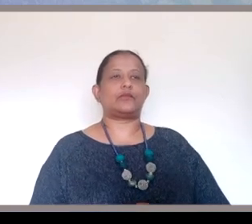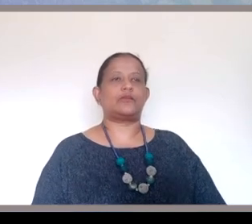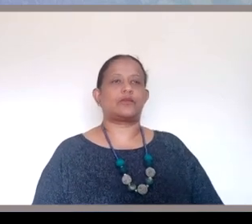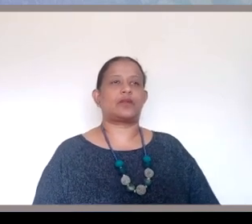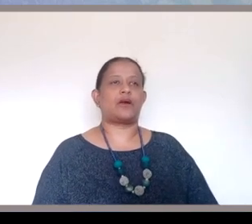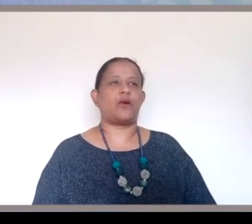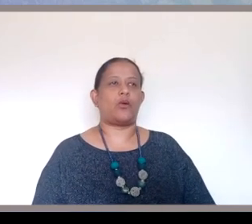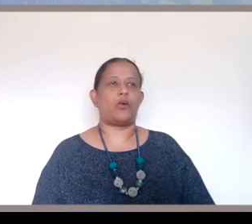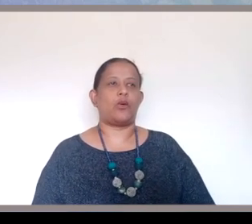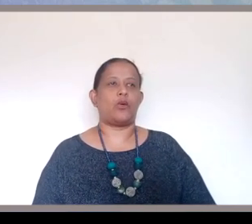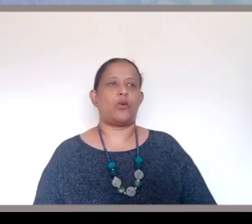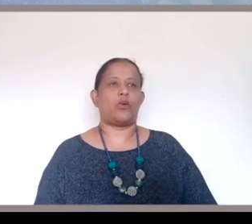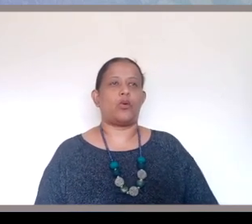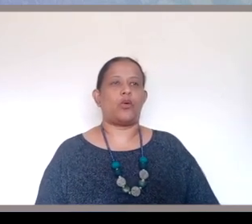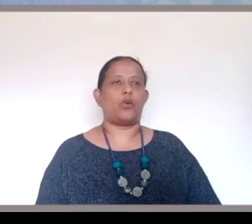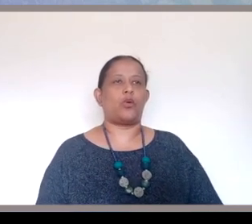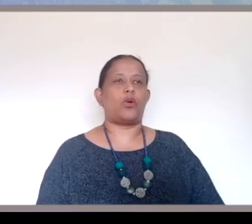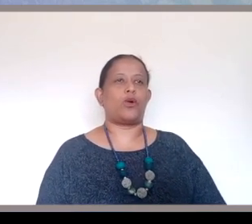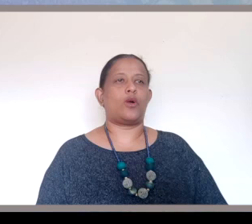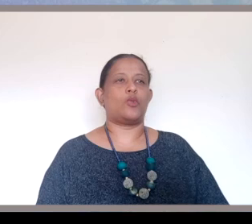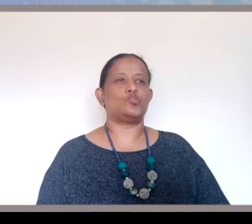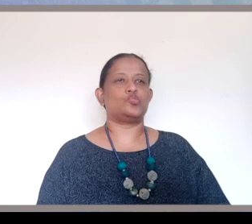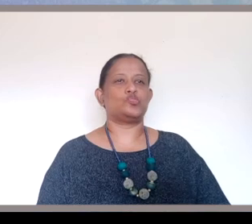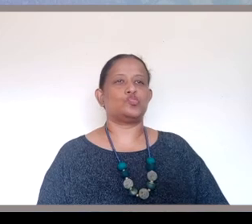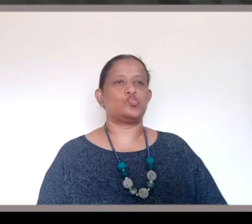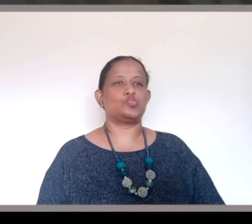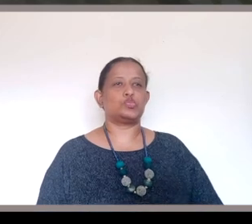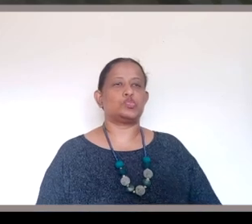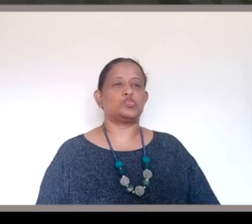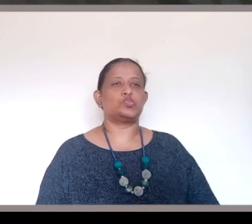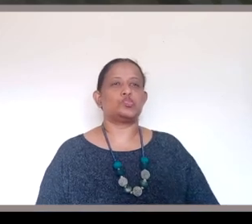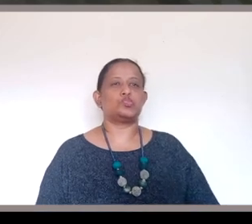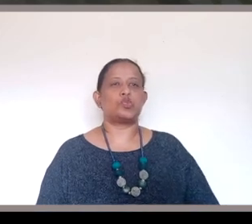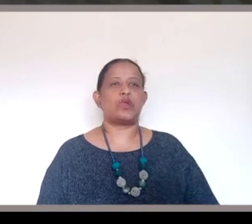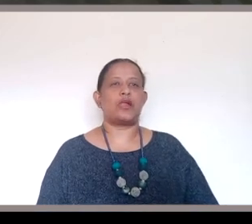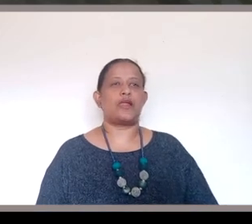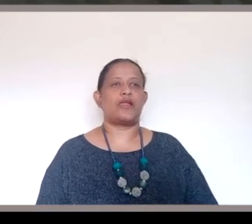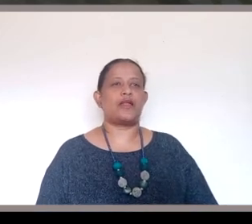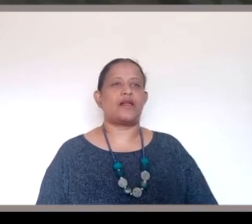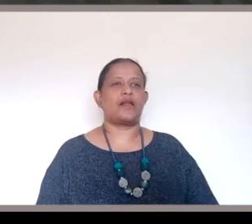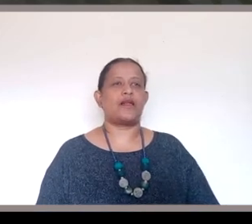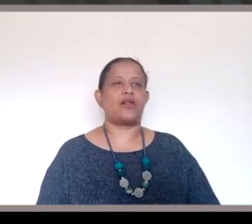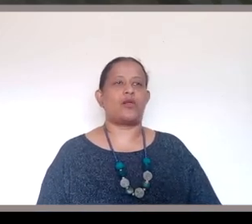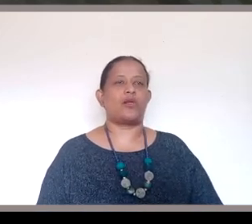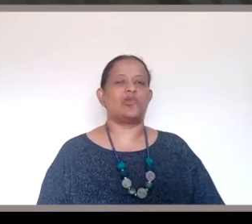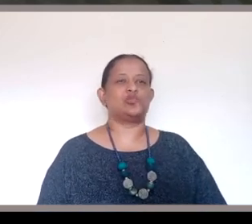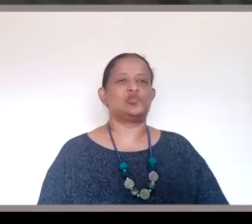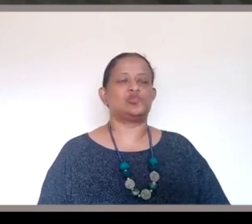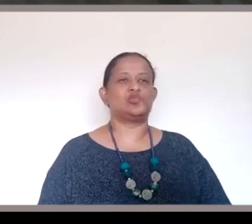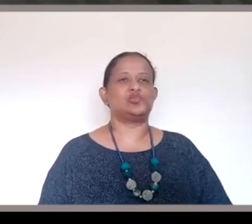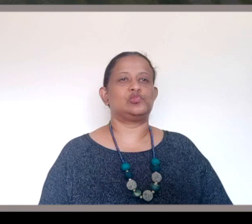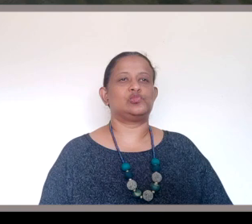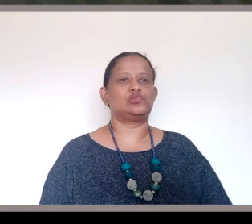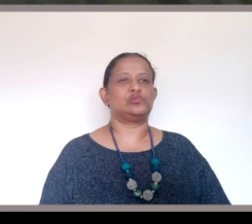tempted. Friends, this is not what I am saying. This is what the Word of God is saying. In 1 Corinthians 10:13,